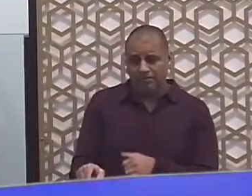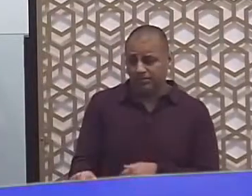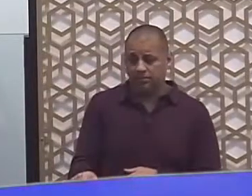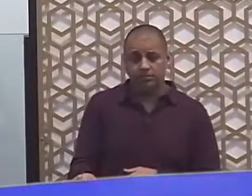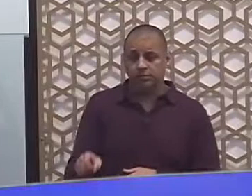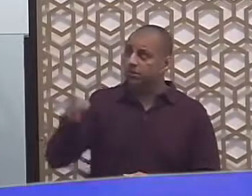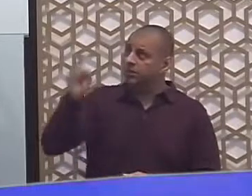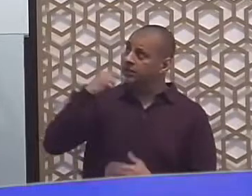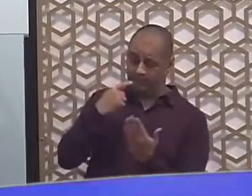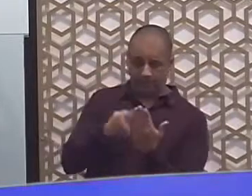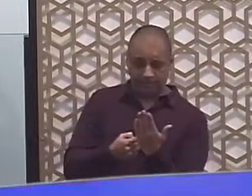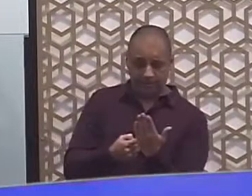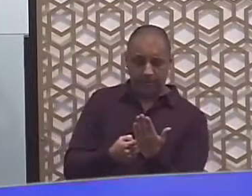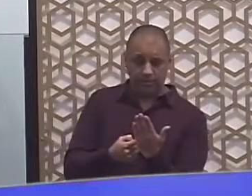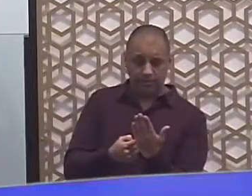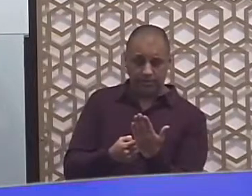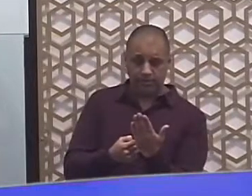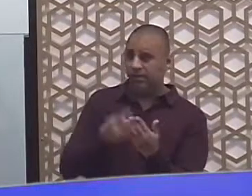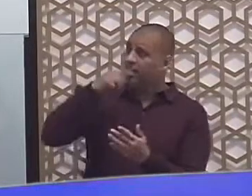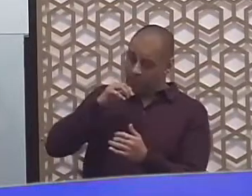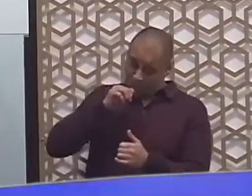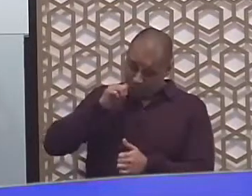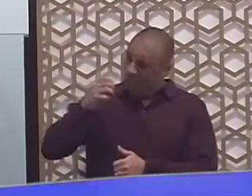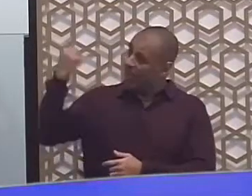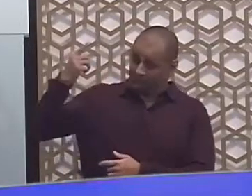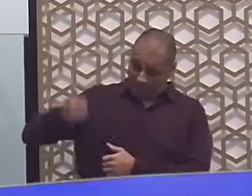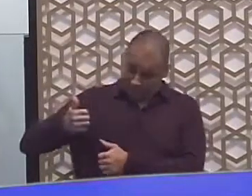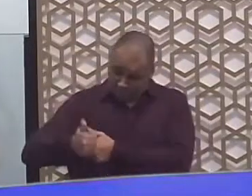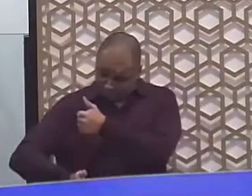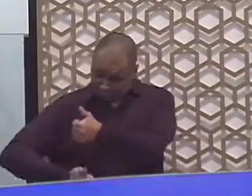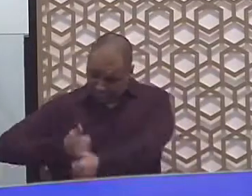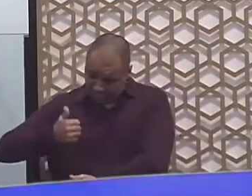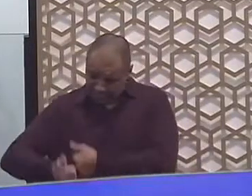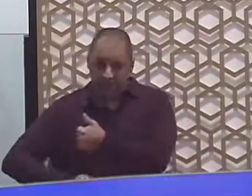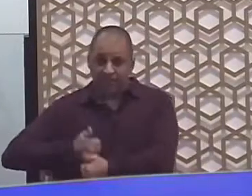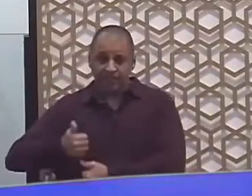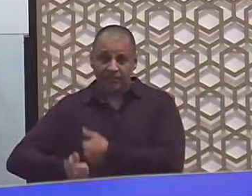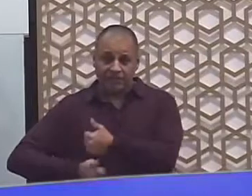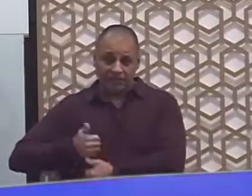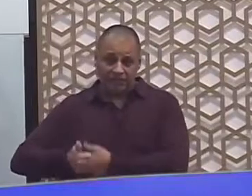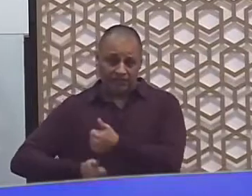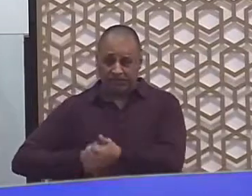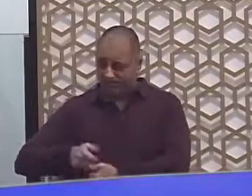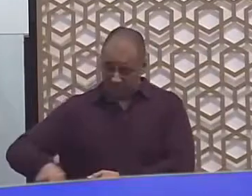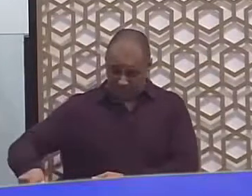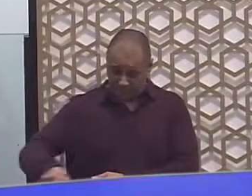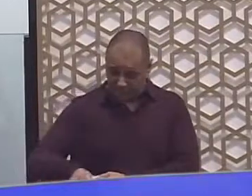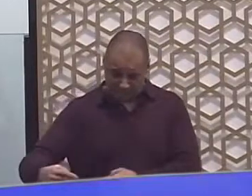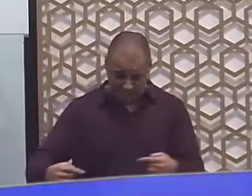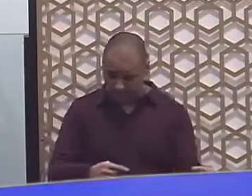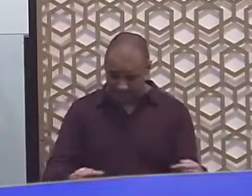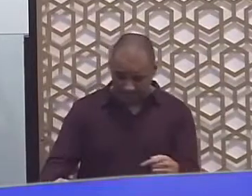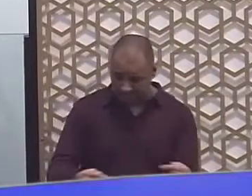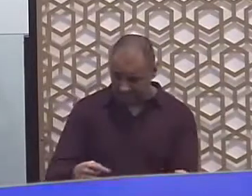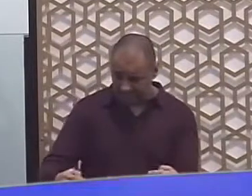Allah has praised the forerunners, has praised the competitors in goodness, those who compete in getting to